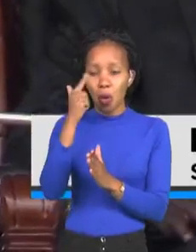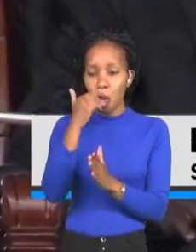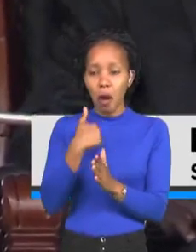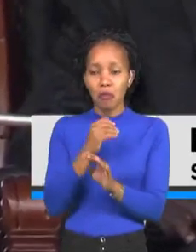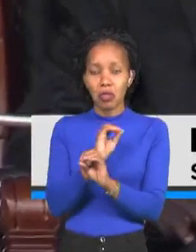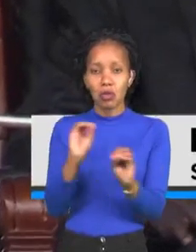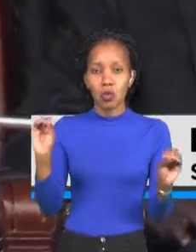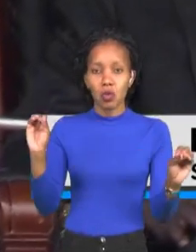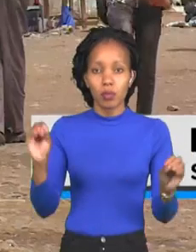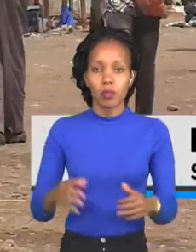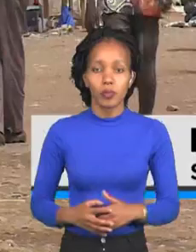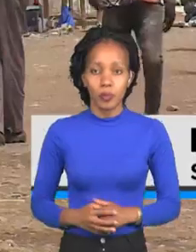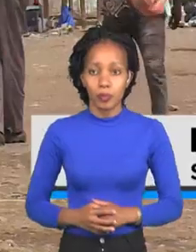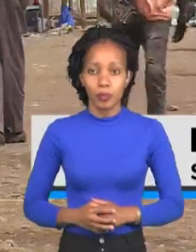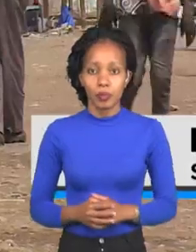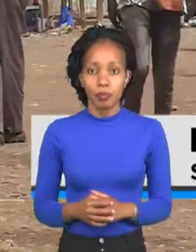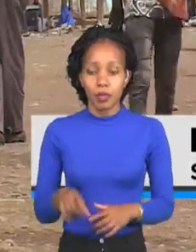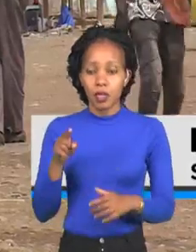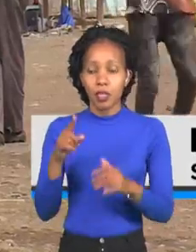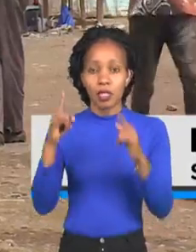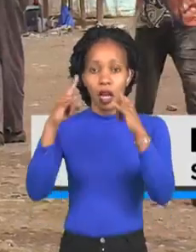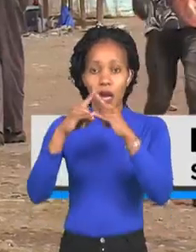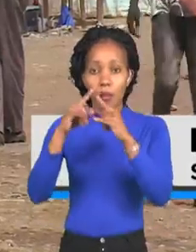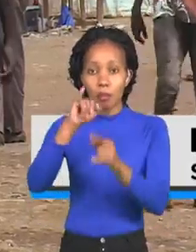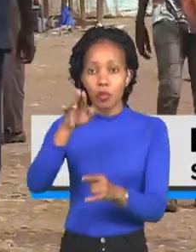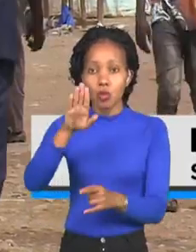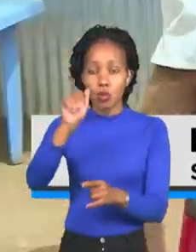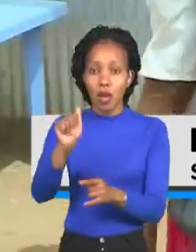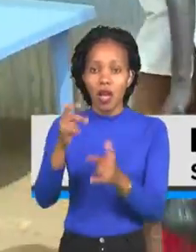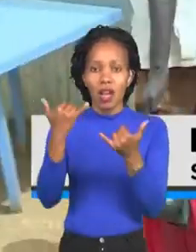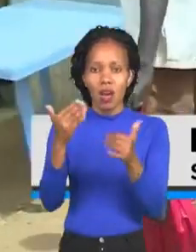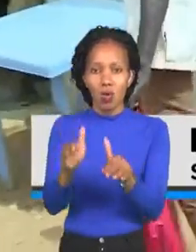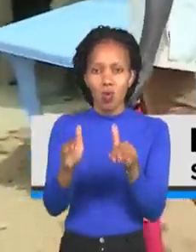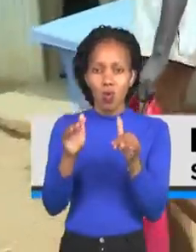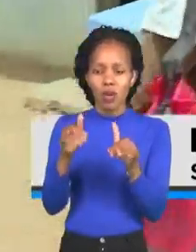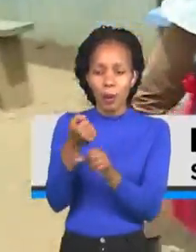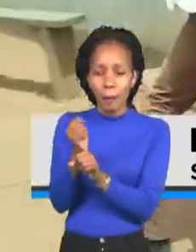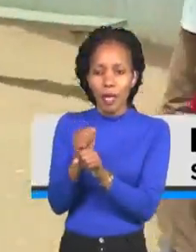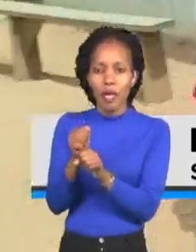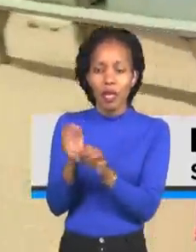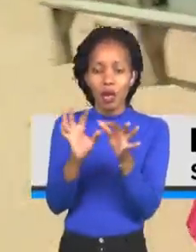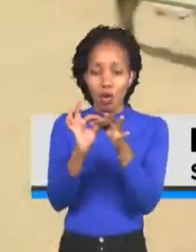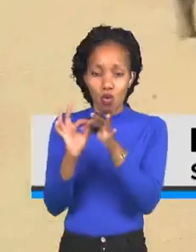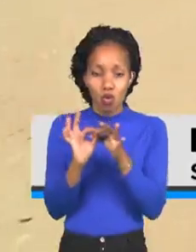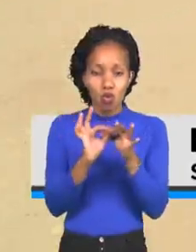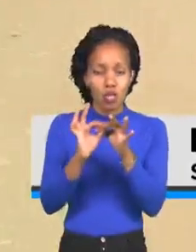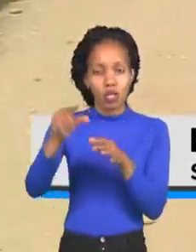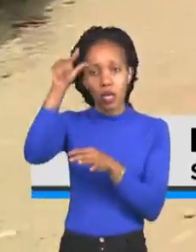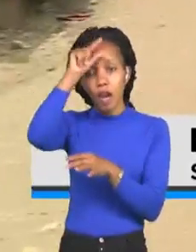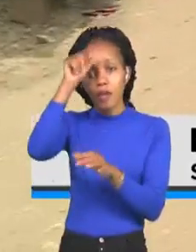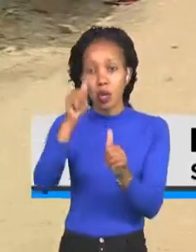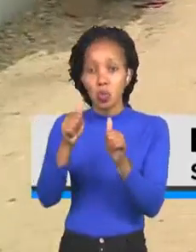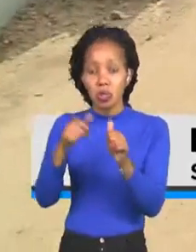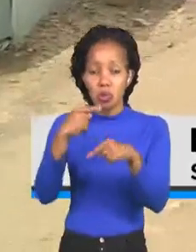displaced. In this camp in Juba, residents say they are waiting for the formation of the unity government that's meant to be